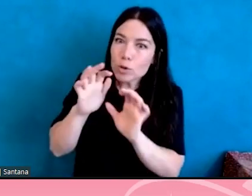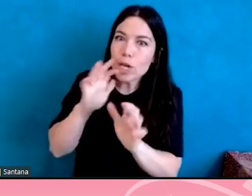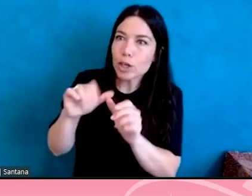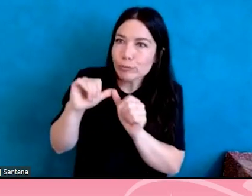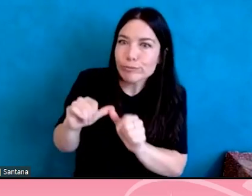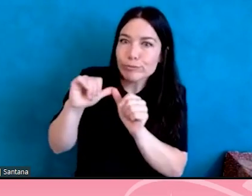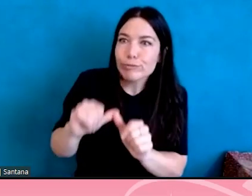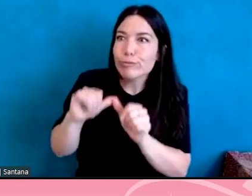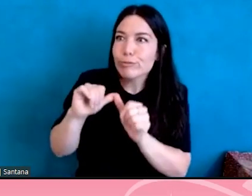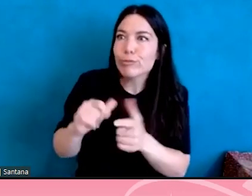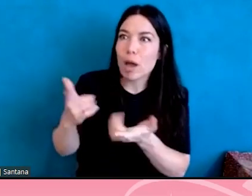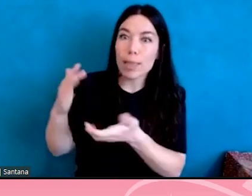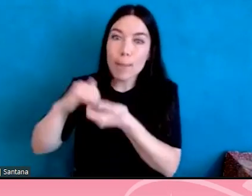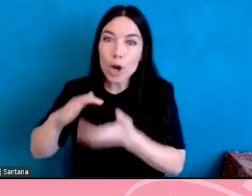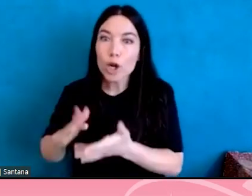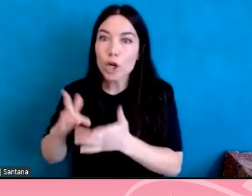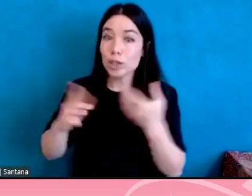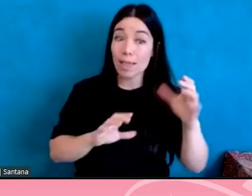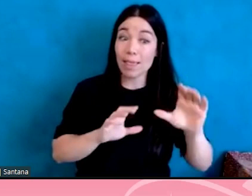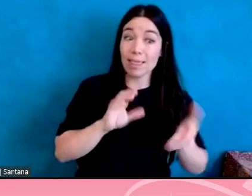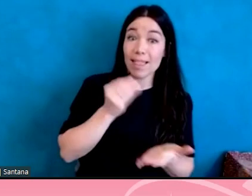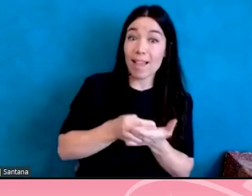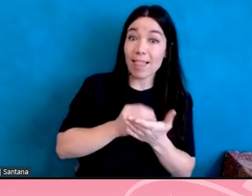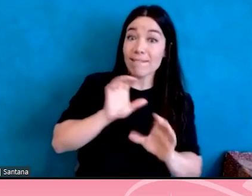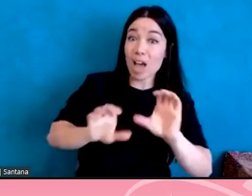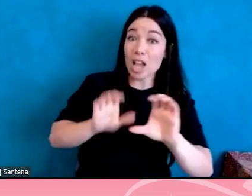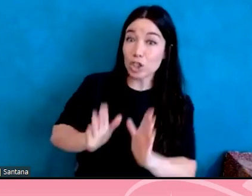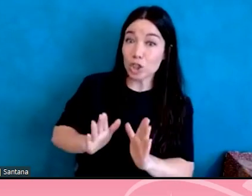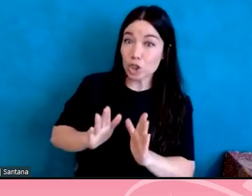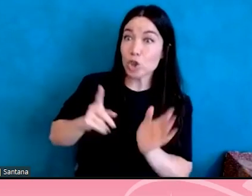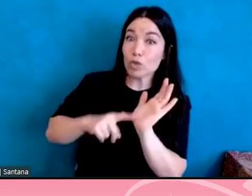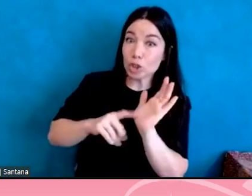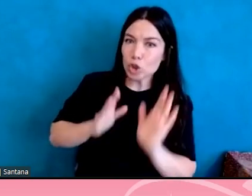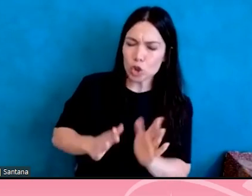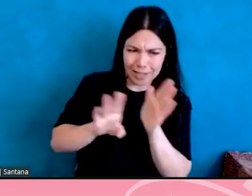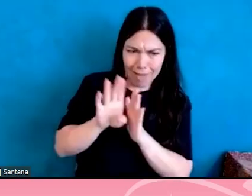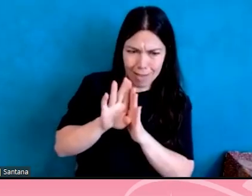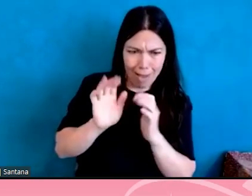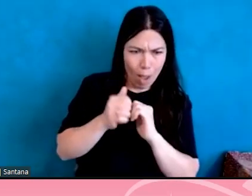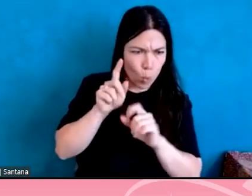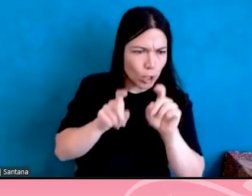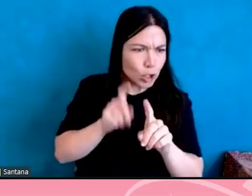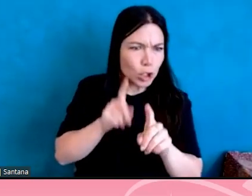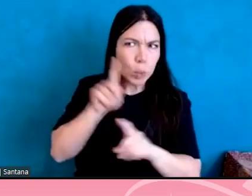the funders, and the researcher to develop the way that the questions will be asked, the way that they'll